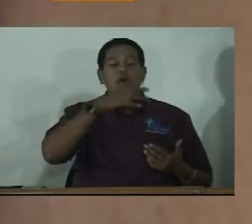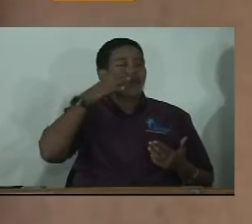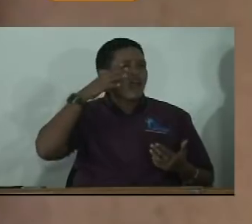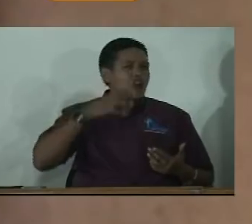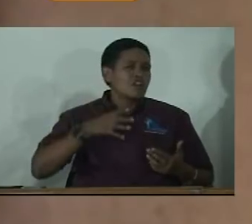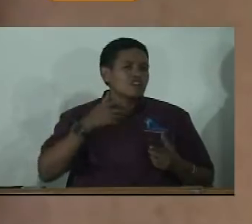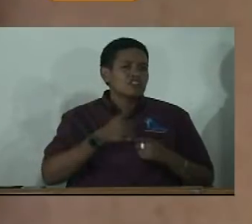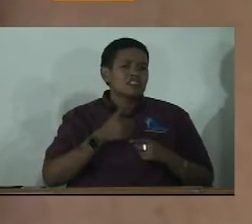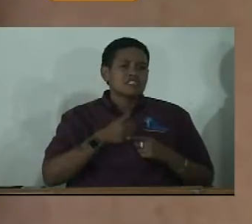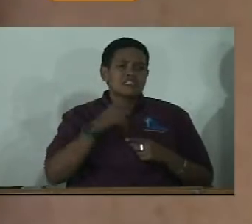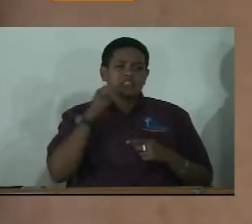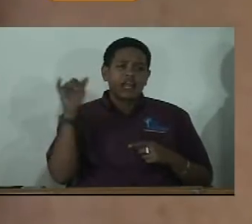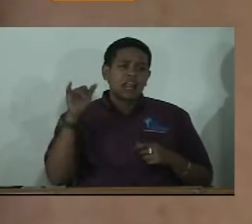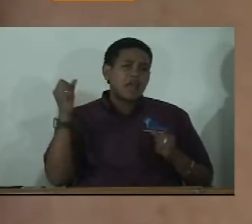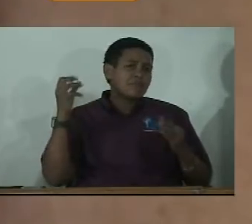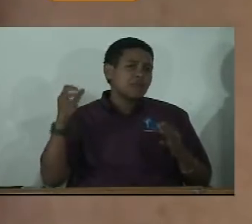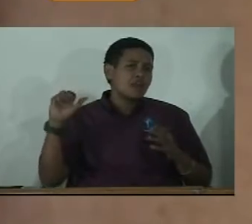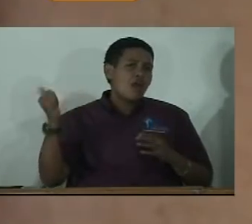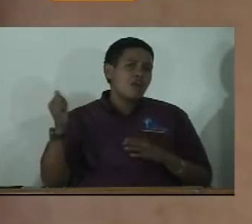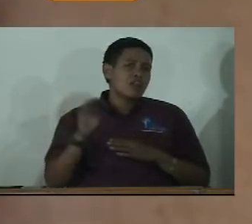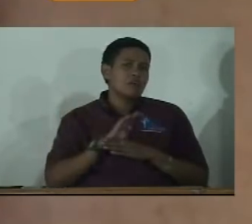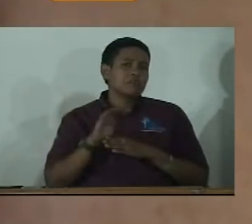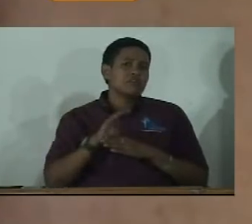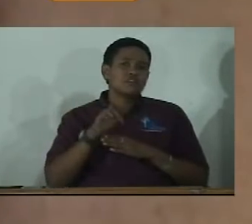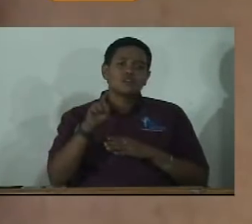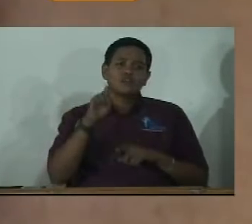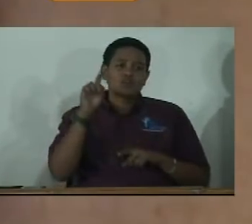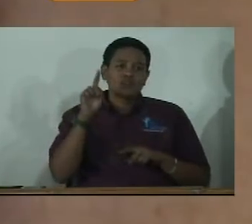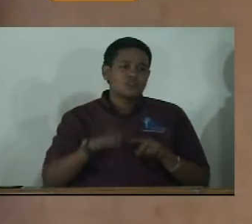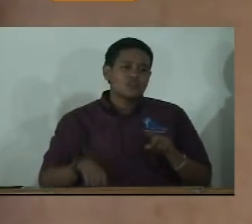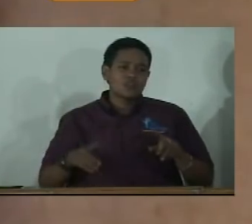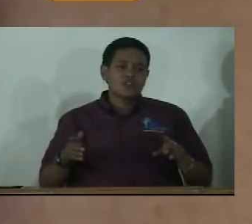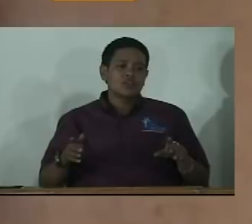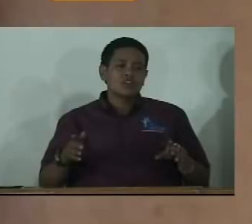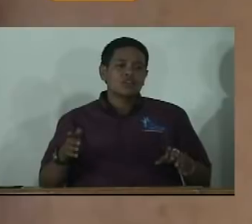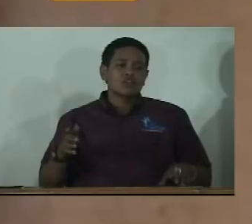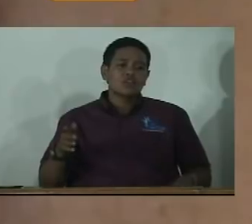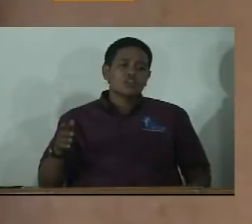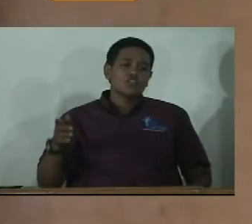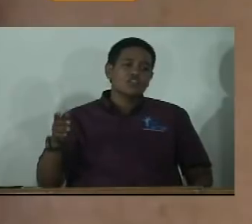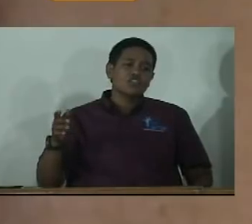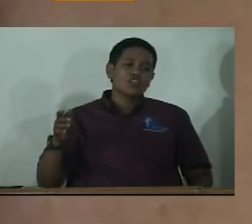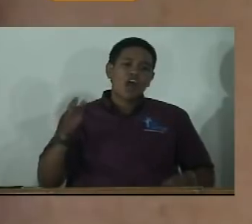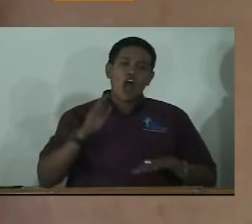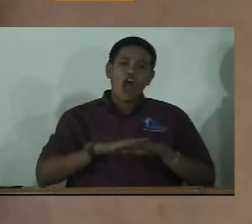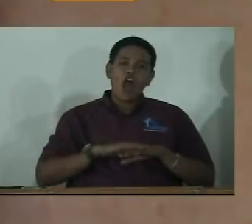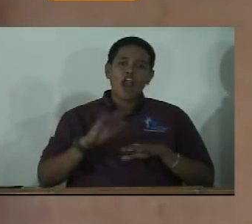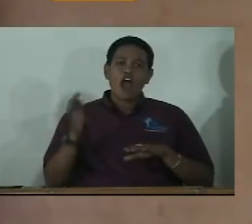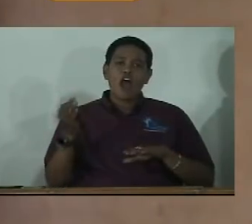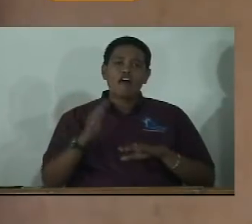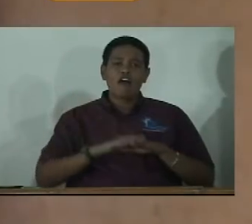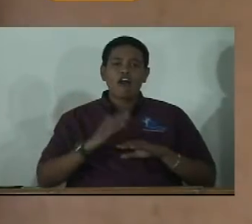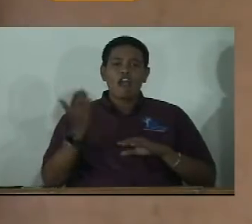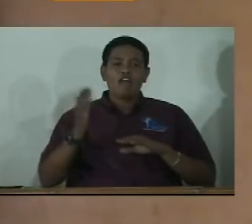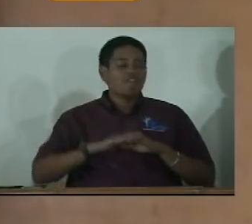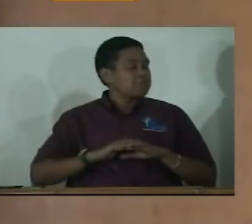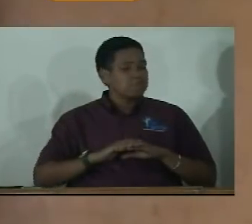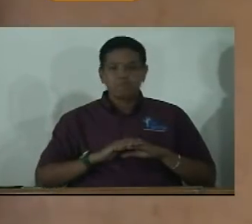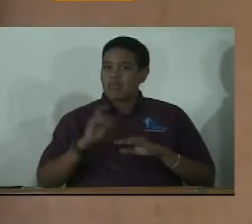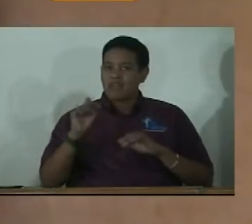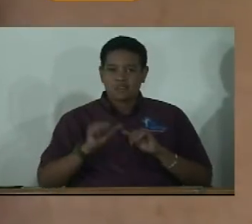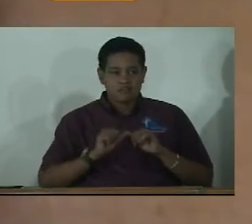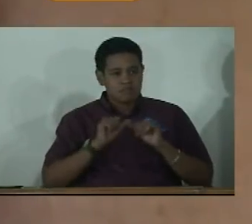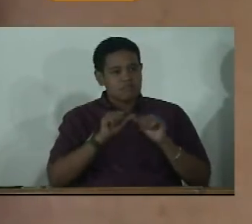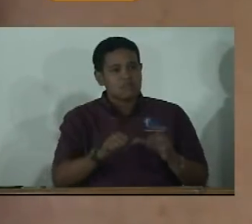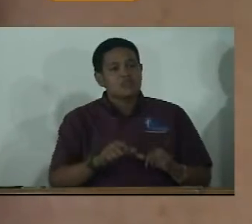is unlike many other industries. You can't turn off the tap and turn back on the tap.